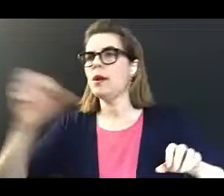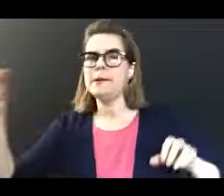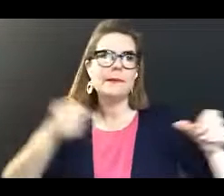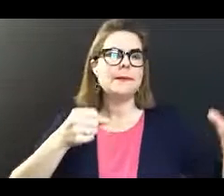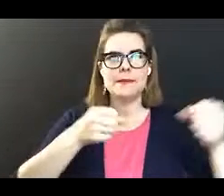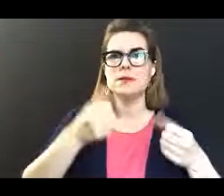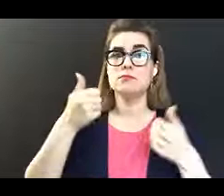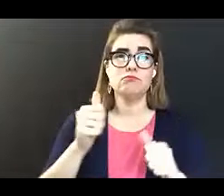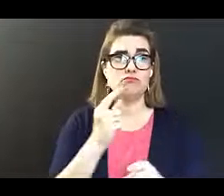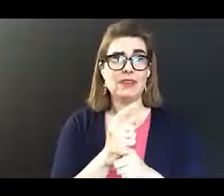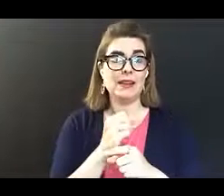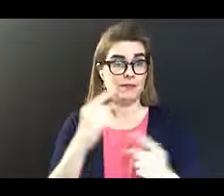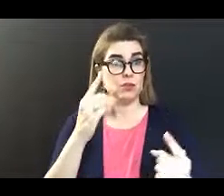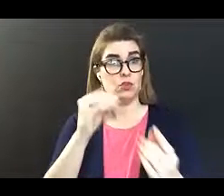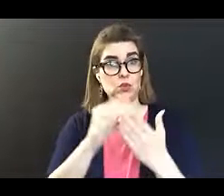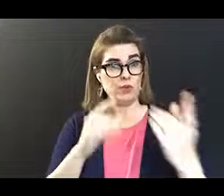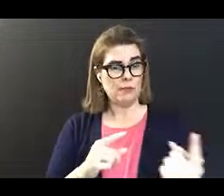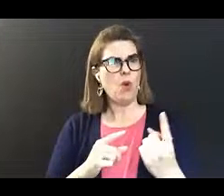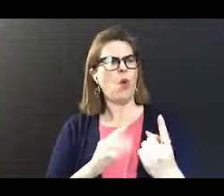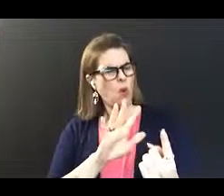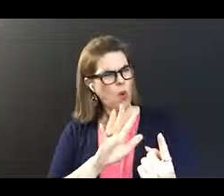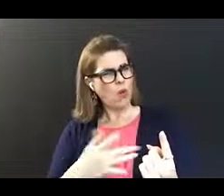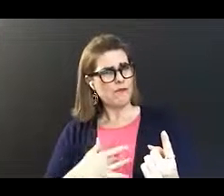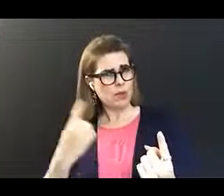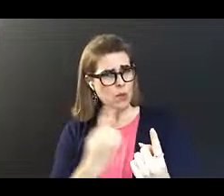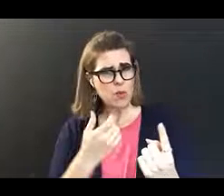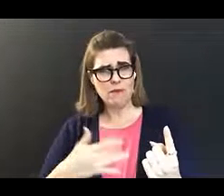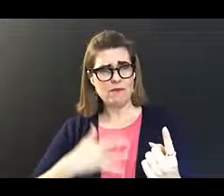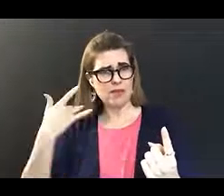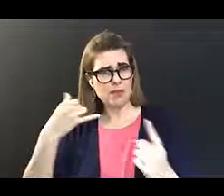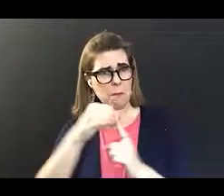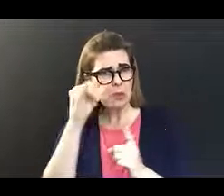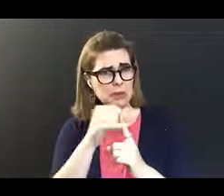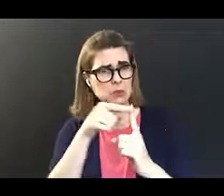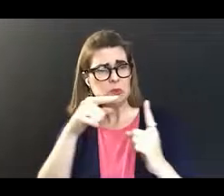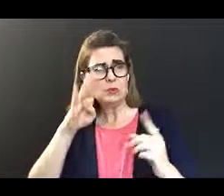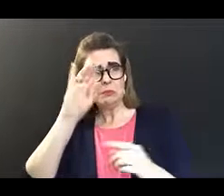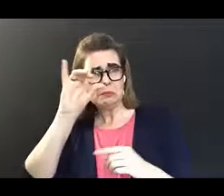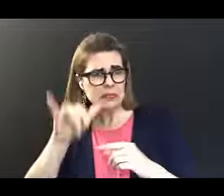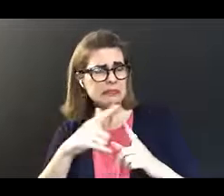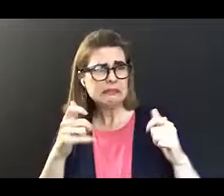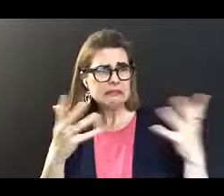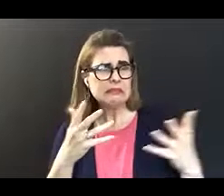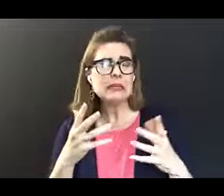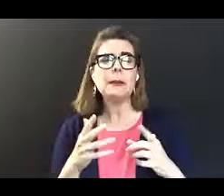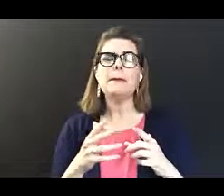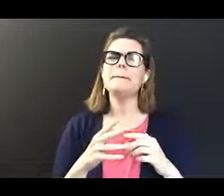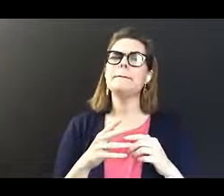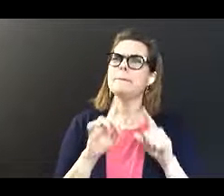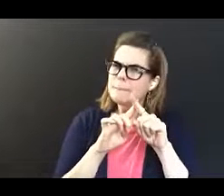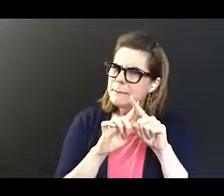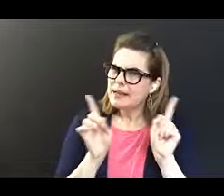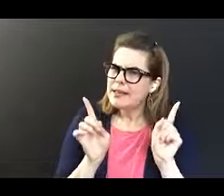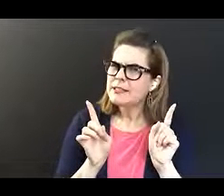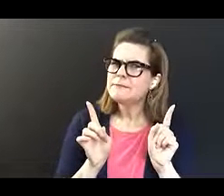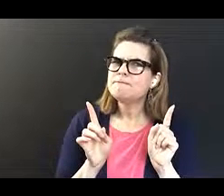where they feel like they're being excluded or bullied or harassed. But oftentimes this pivots to who